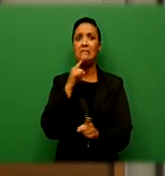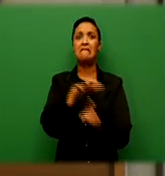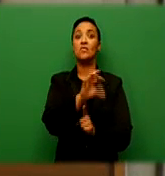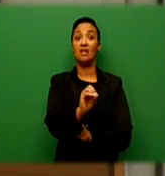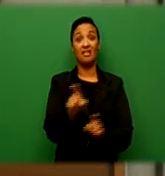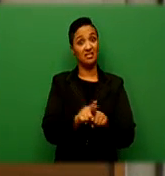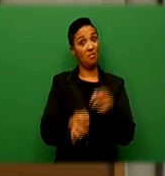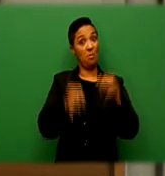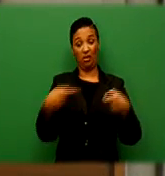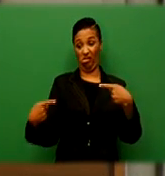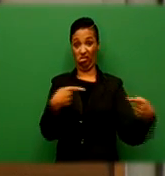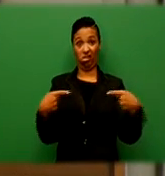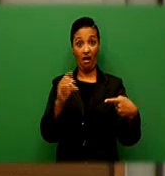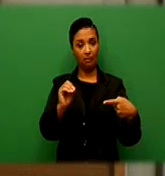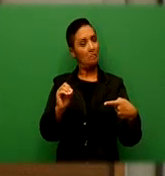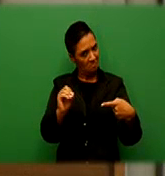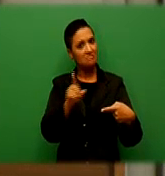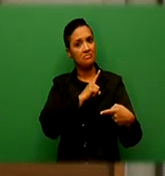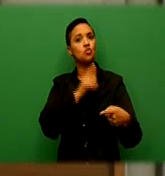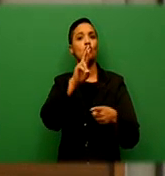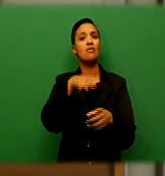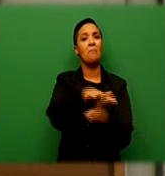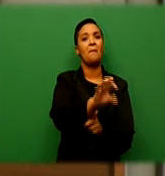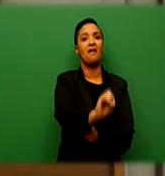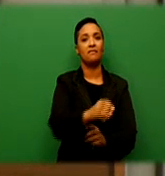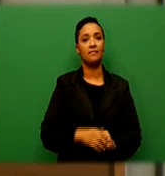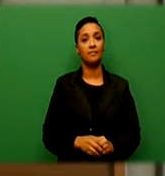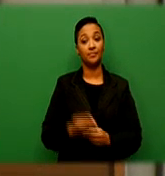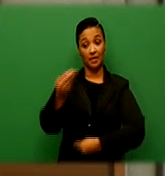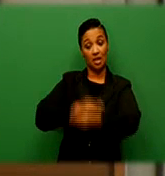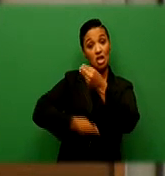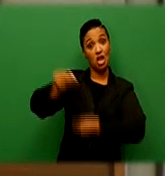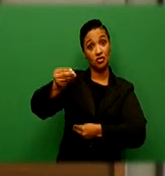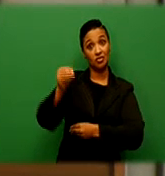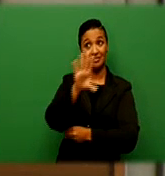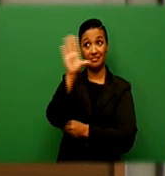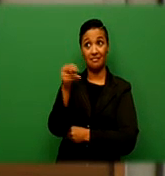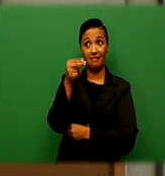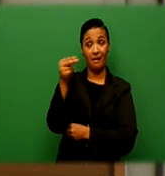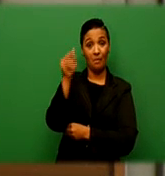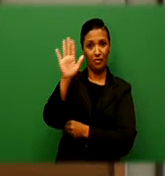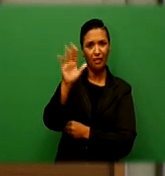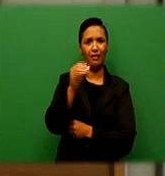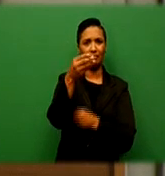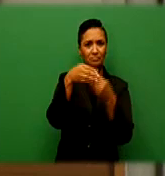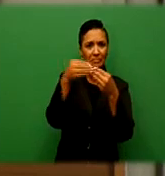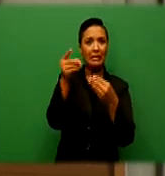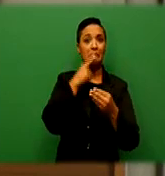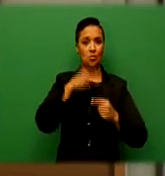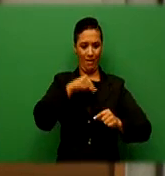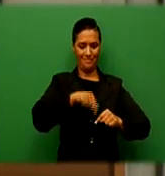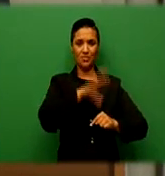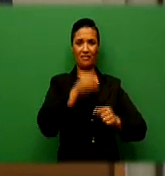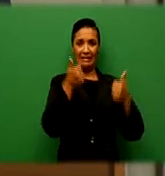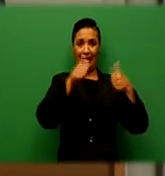particular. The exchange rate was also negatively impacted by the wider than expected current account deficit